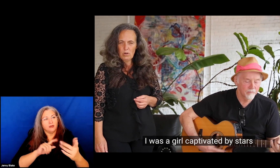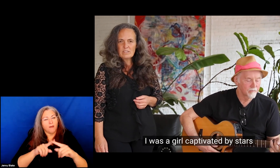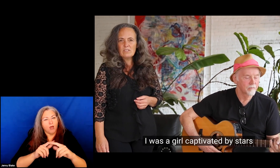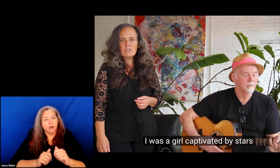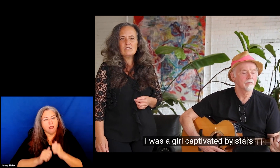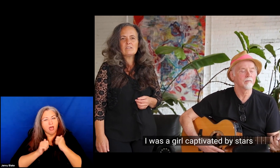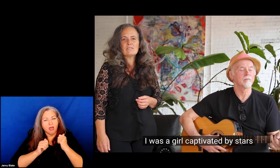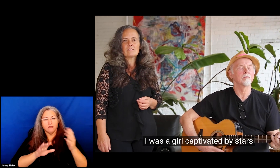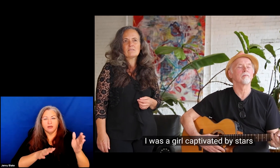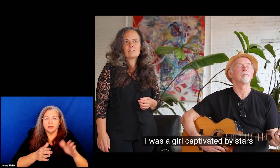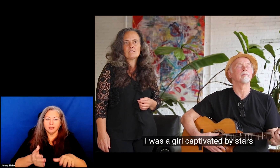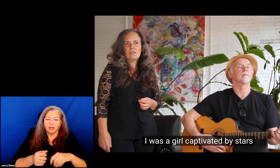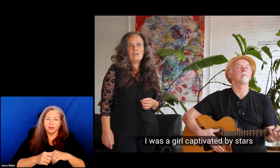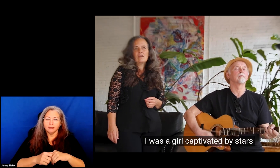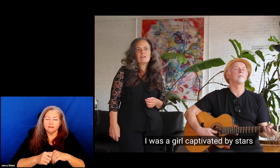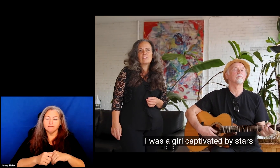I was a girl,